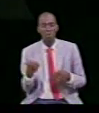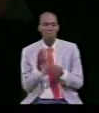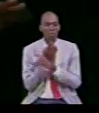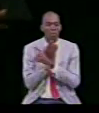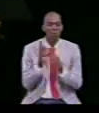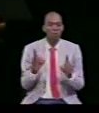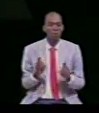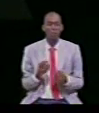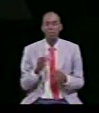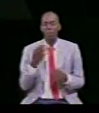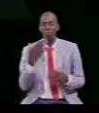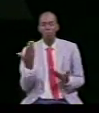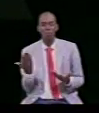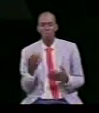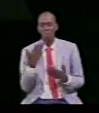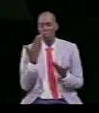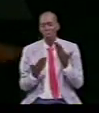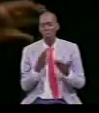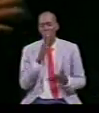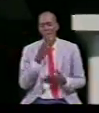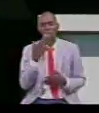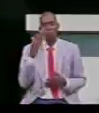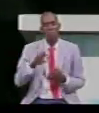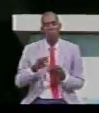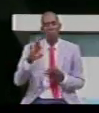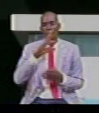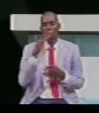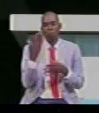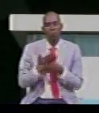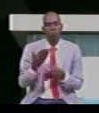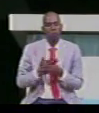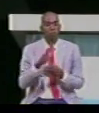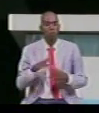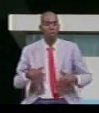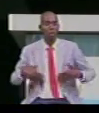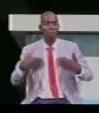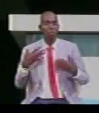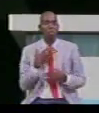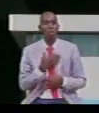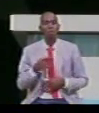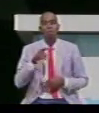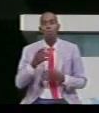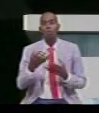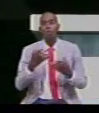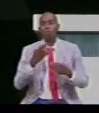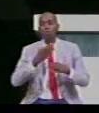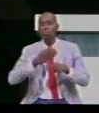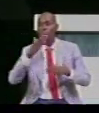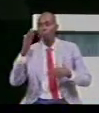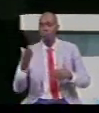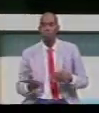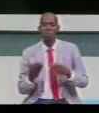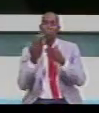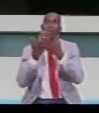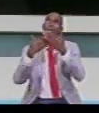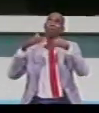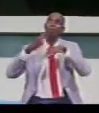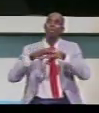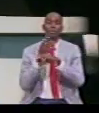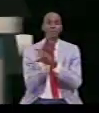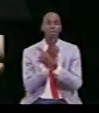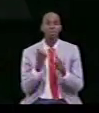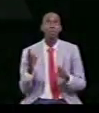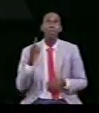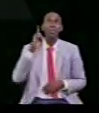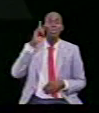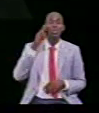deliverance, evil spirits are tormenting your life, and you want total, complete, heavenly deliverance. He said,